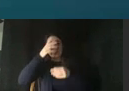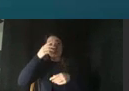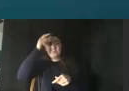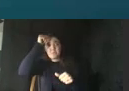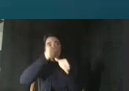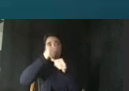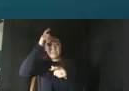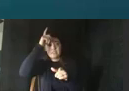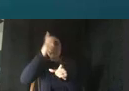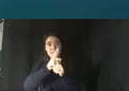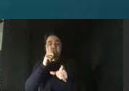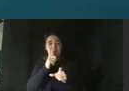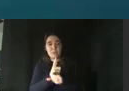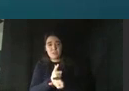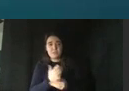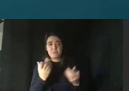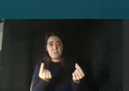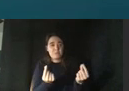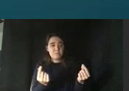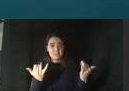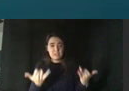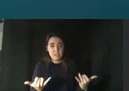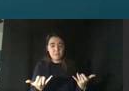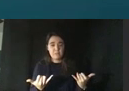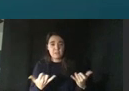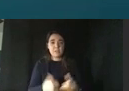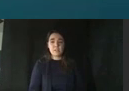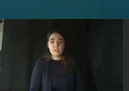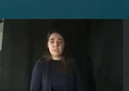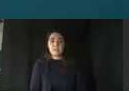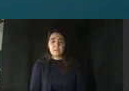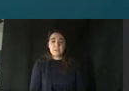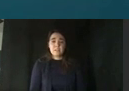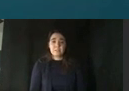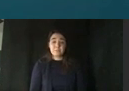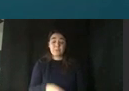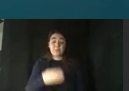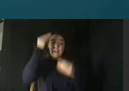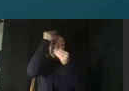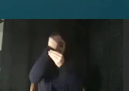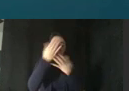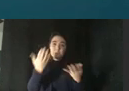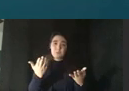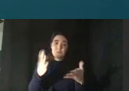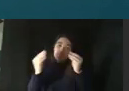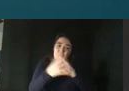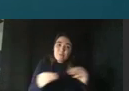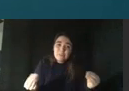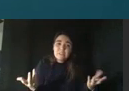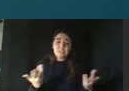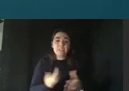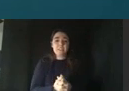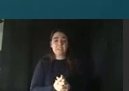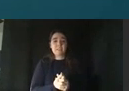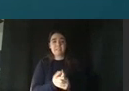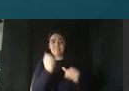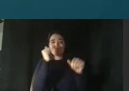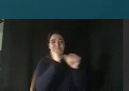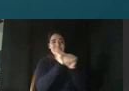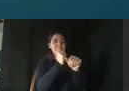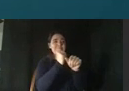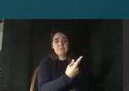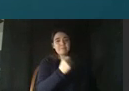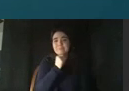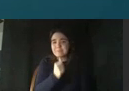what they were going to do now. So I tell you these stories because, again, it becomes more than just work. And as a journalist, when